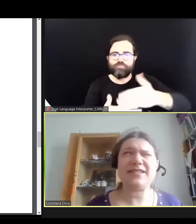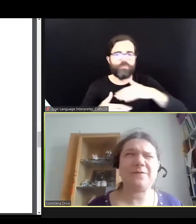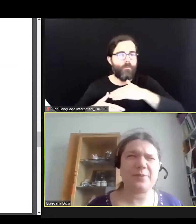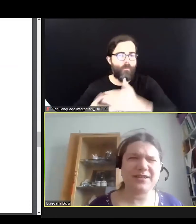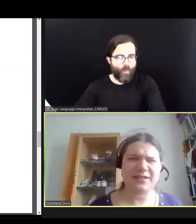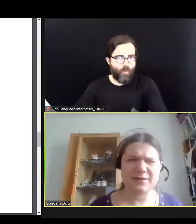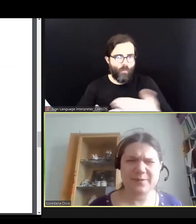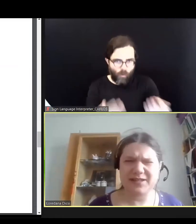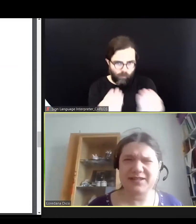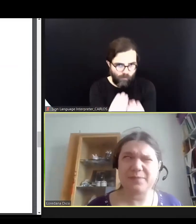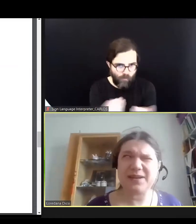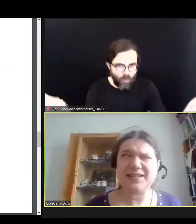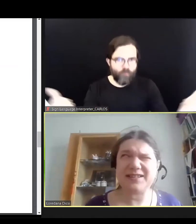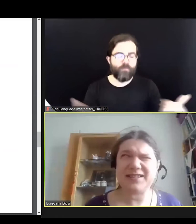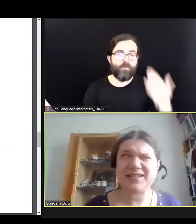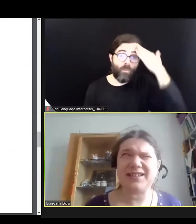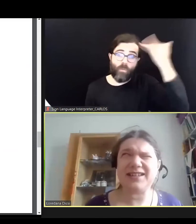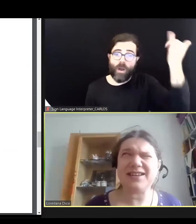barrier for